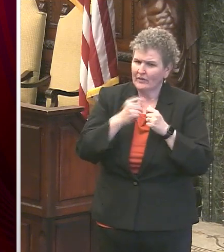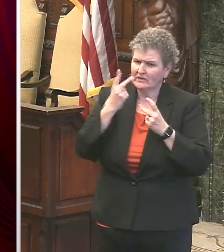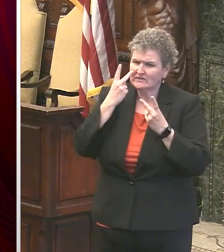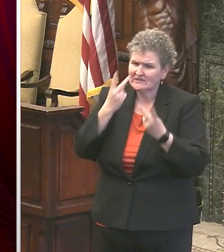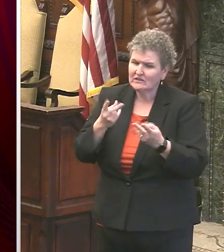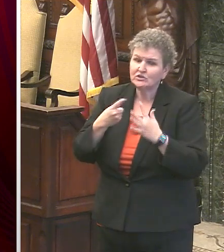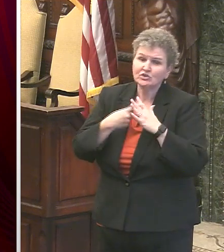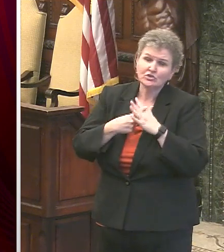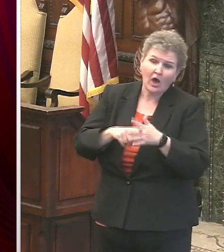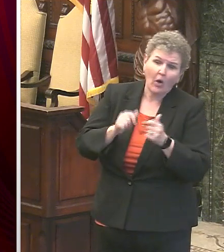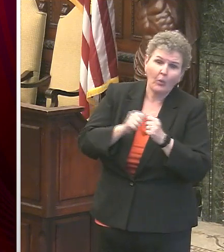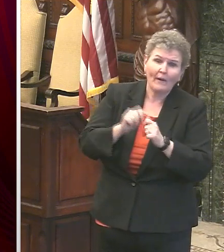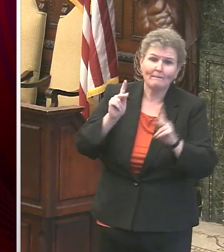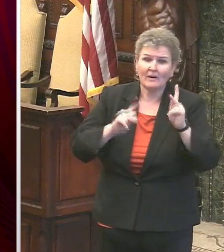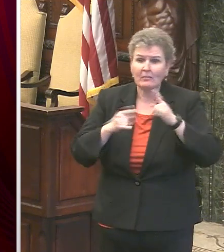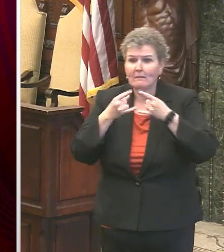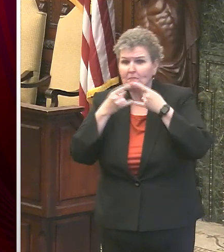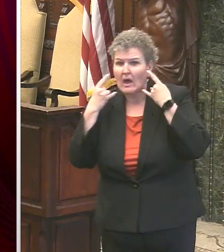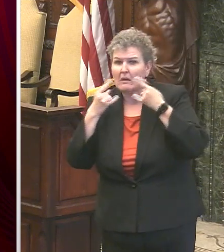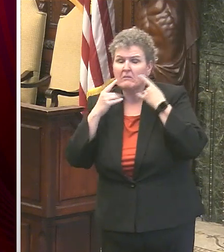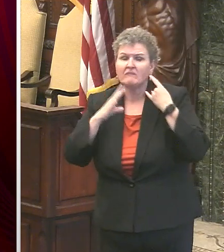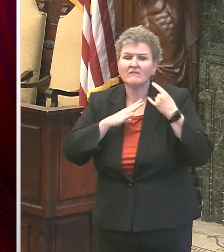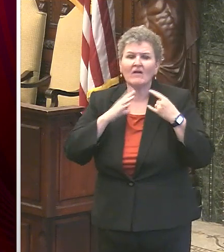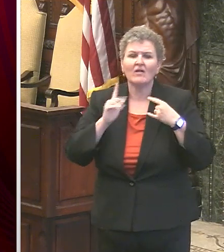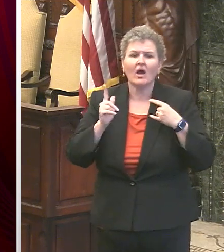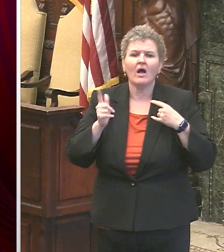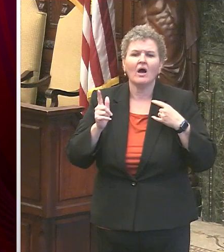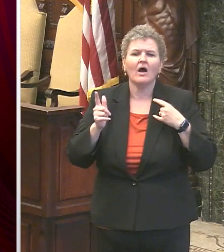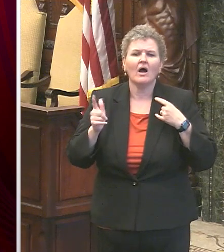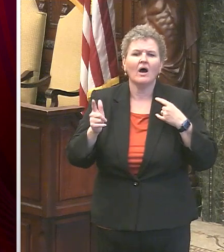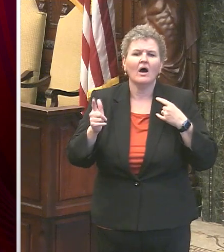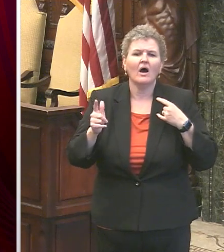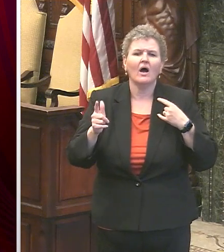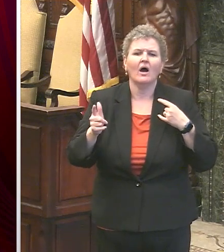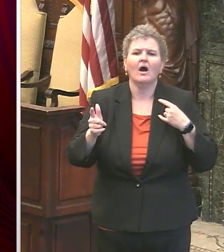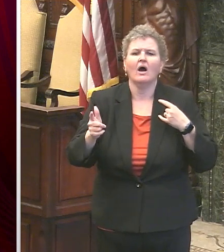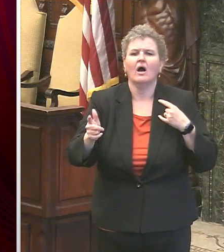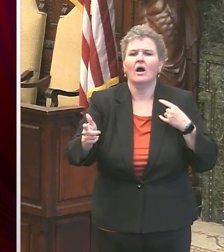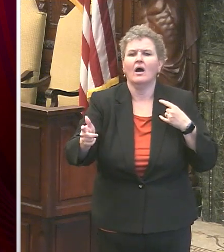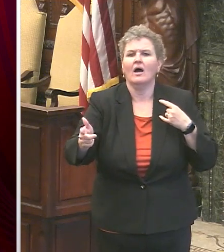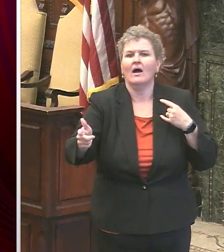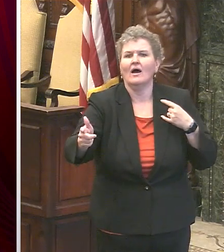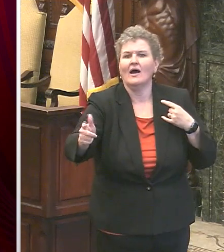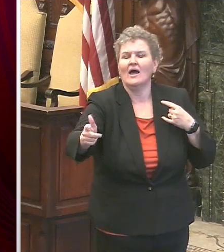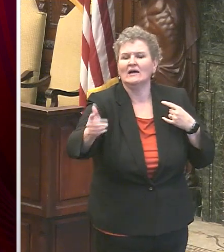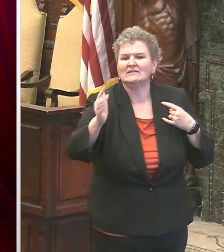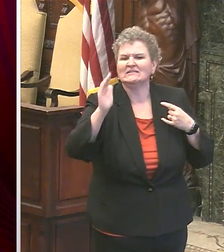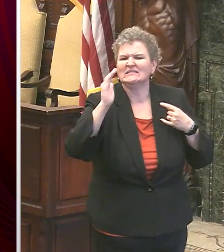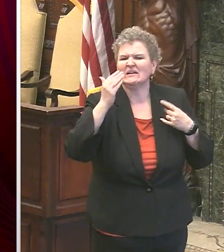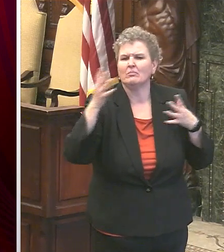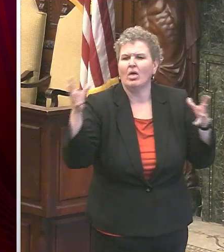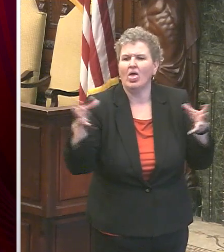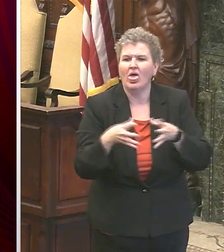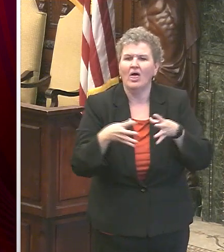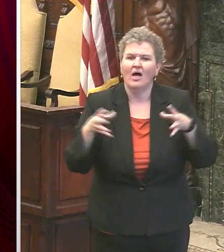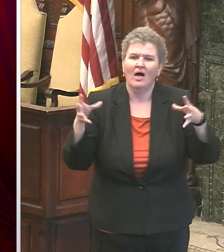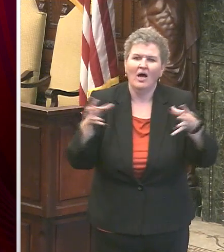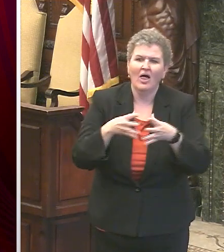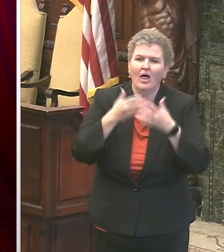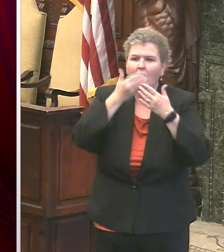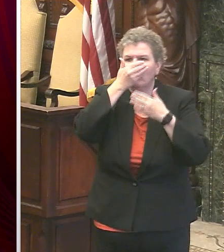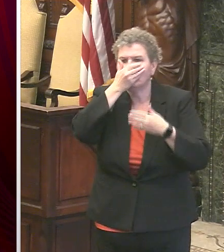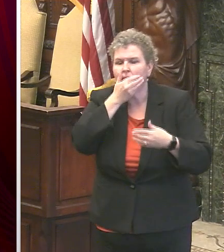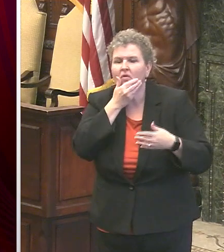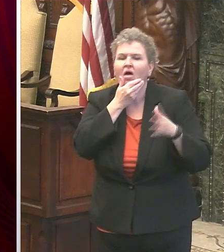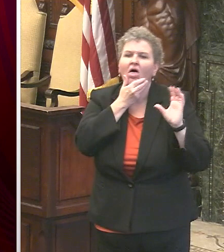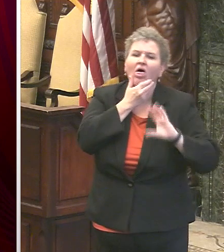starts folks with masks on, and then as it gets rolling, everybody seems to get together and the masks drop below their chins.